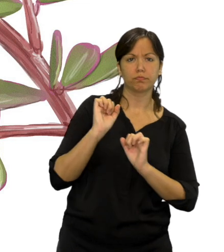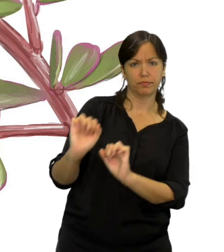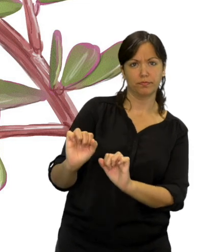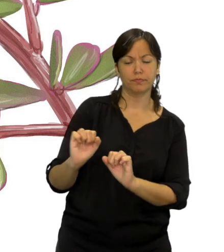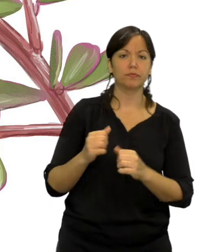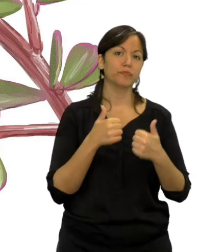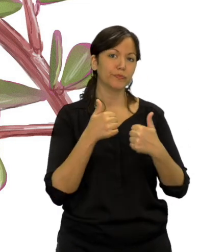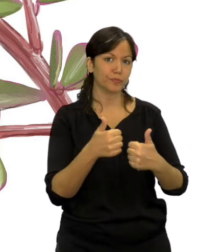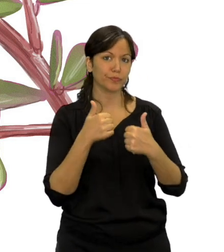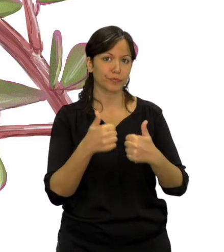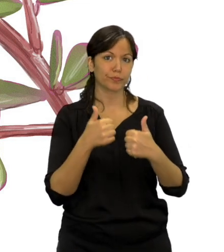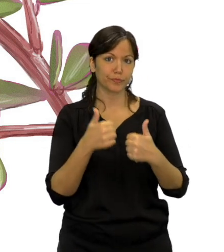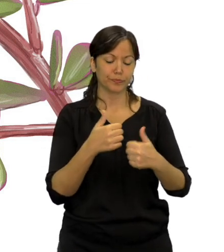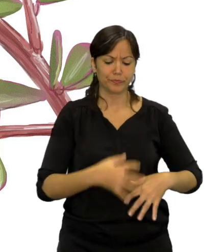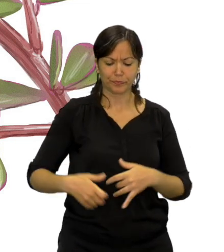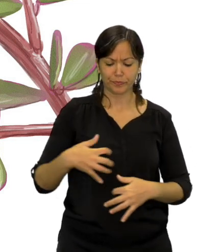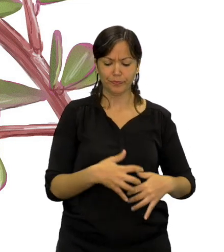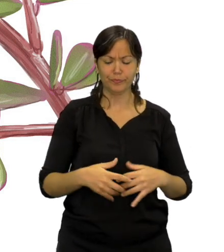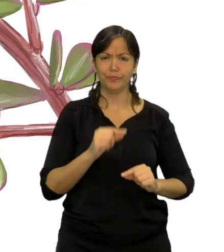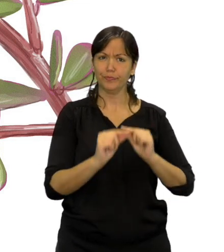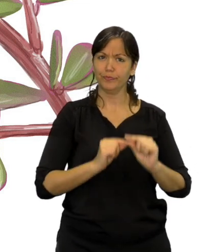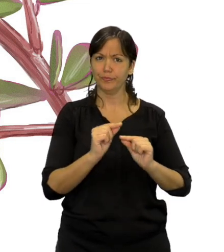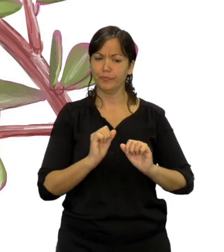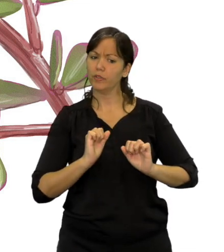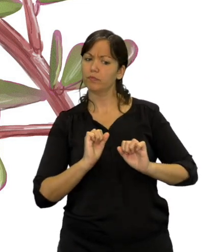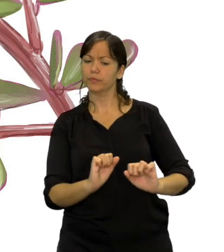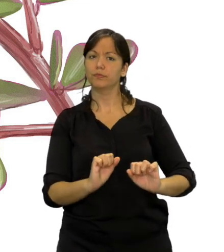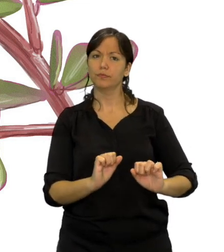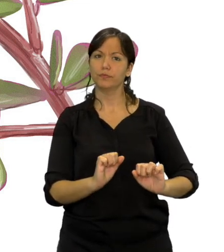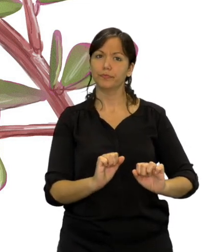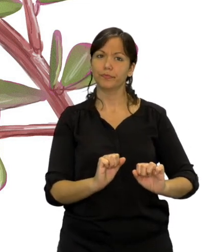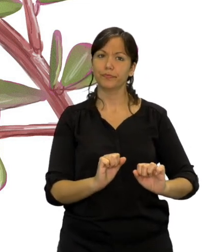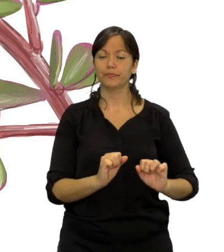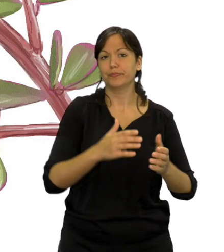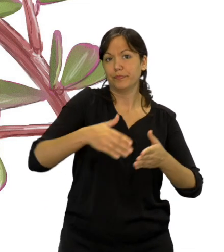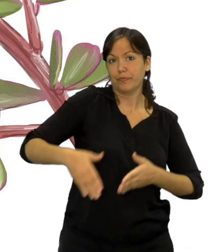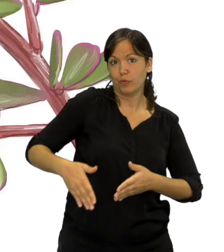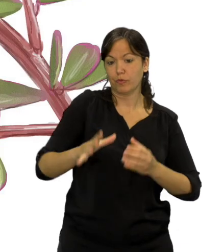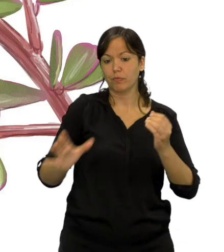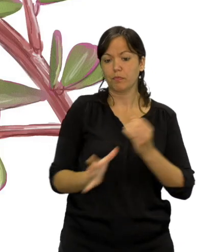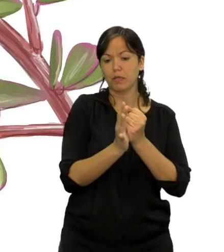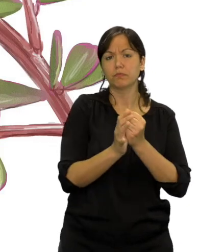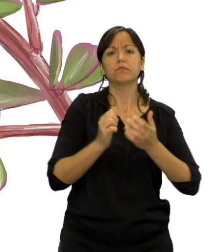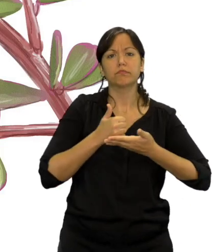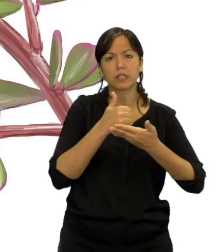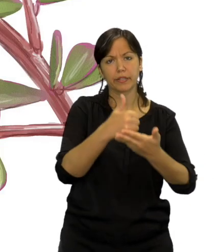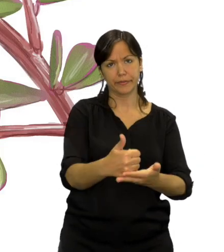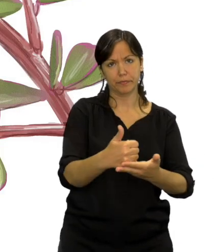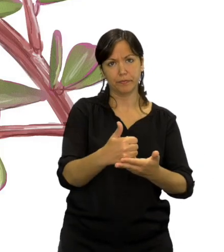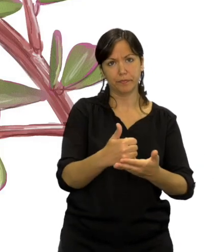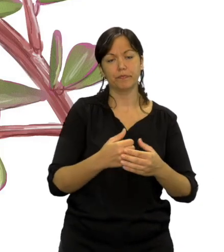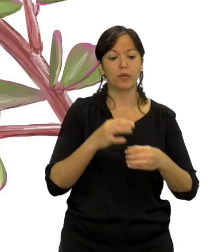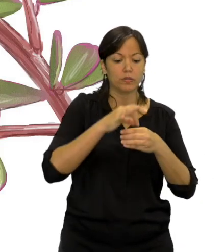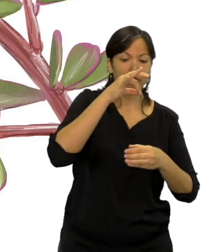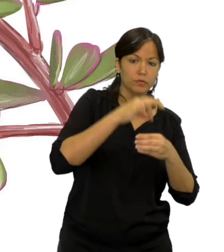worms. It is excellent for nourishing the intestinal bacterial flora and for counteracting constipation. The juice